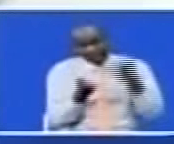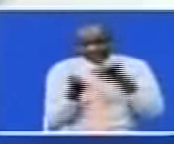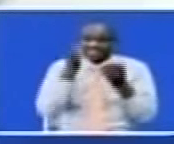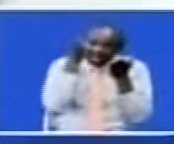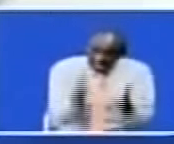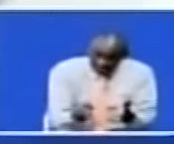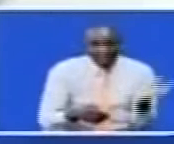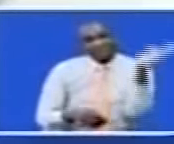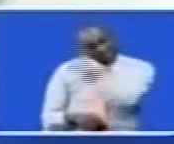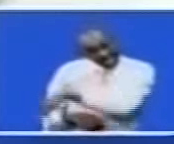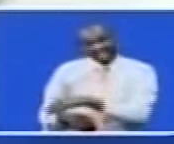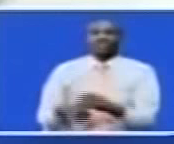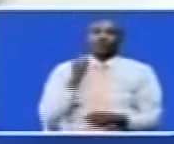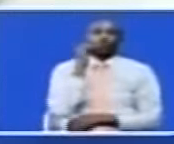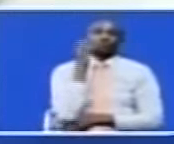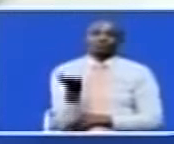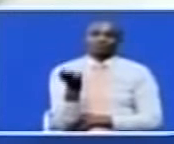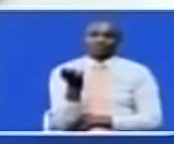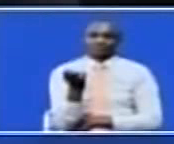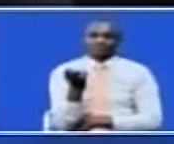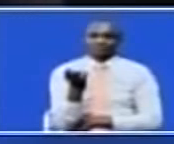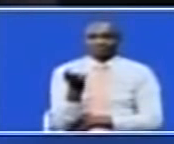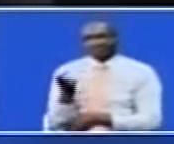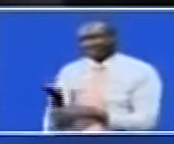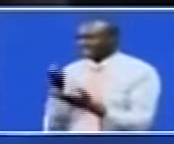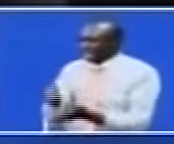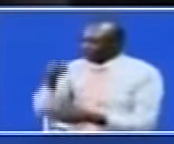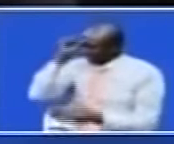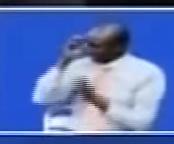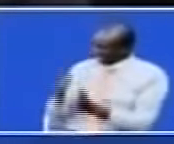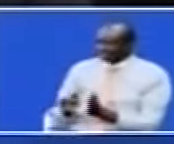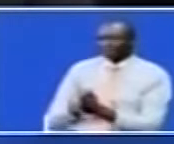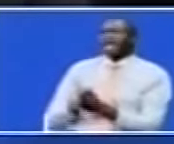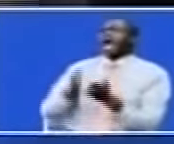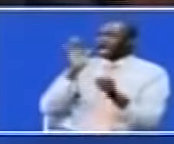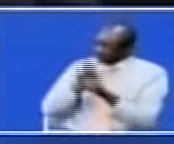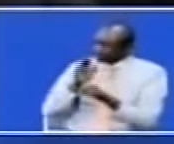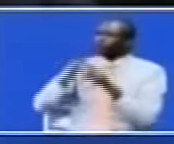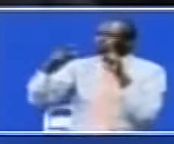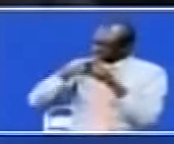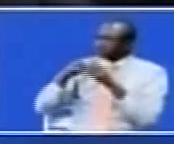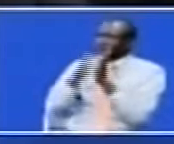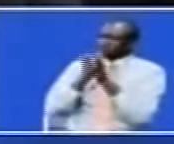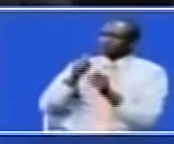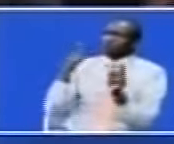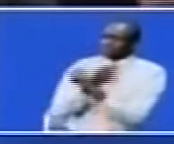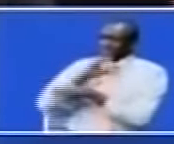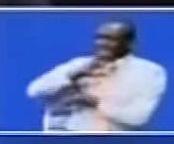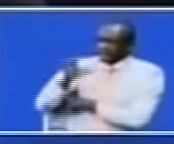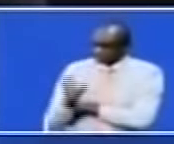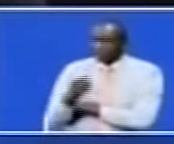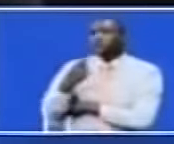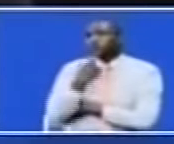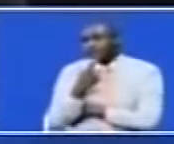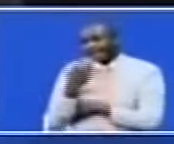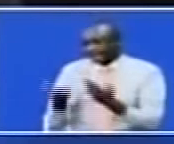here and get back to Uganda or Rwanda or Burundi. Governor, even as we wind up, a lot of positive stories from some of the counties like